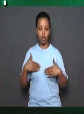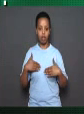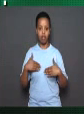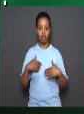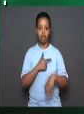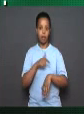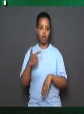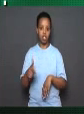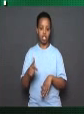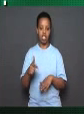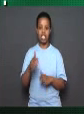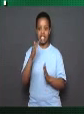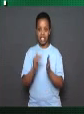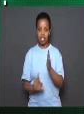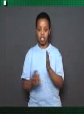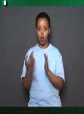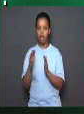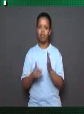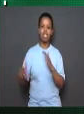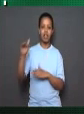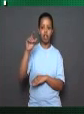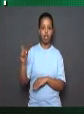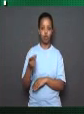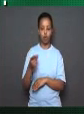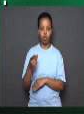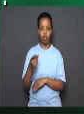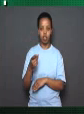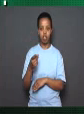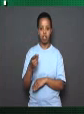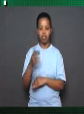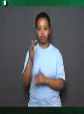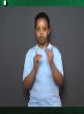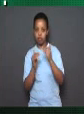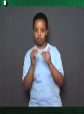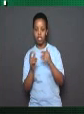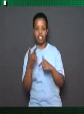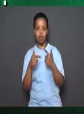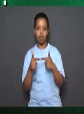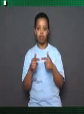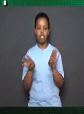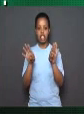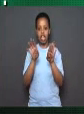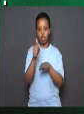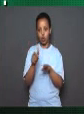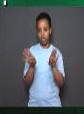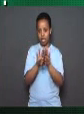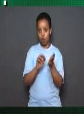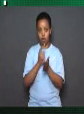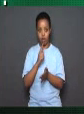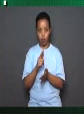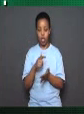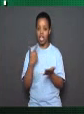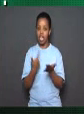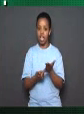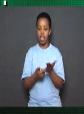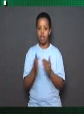below or above a certain value, although this value can